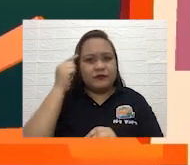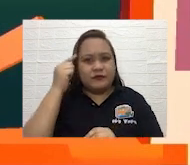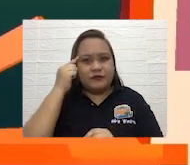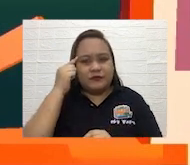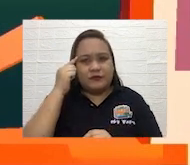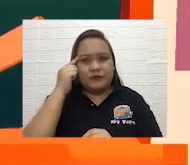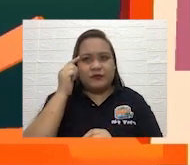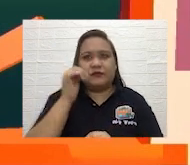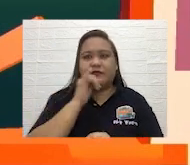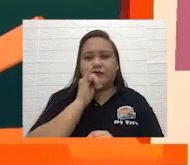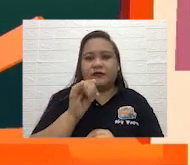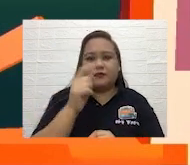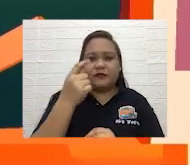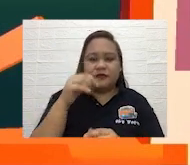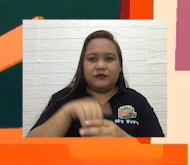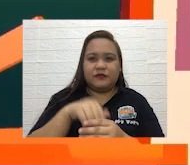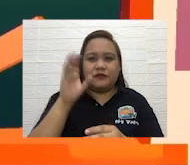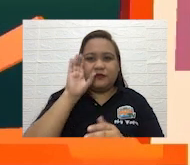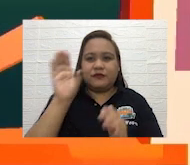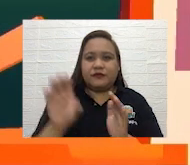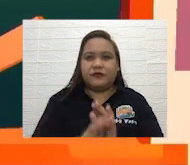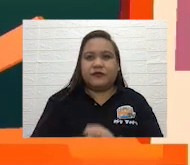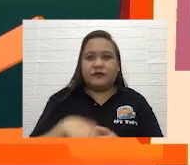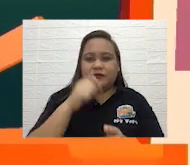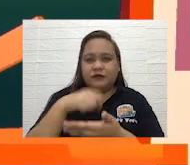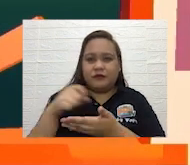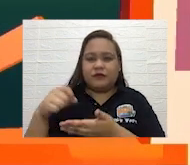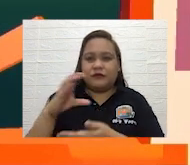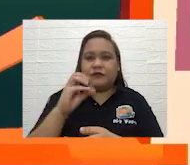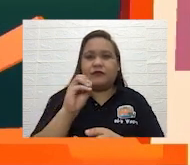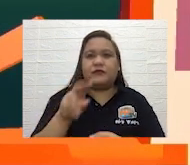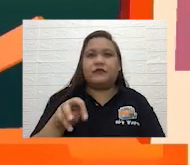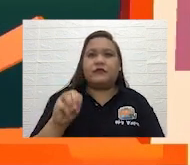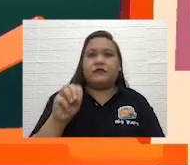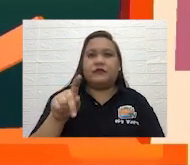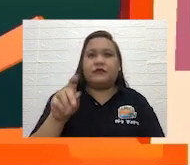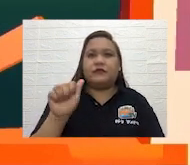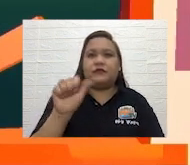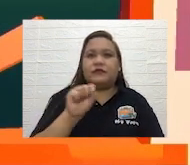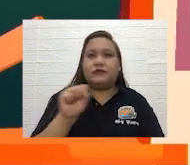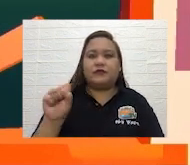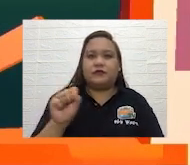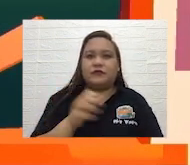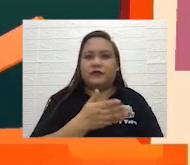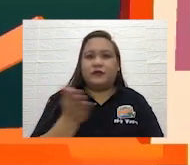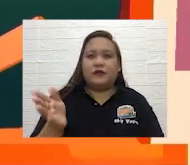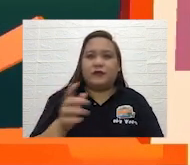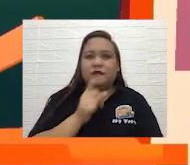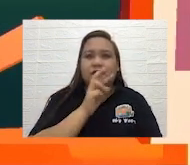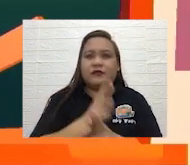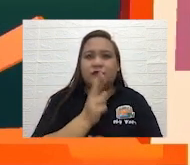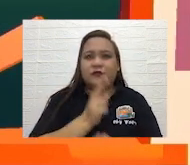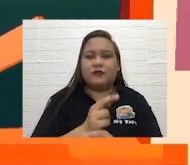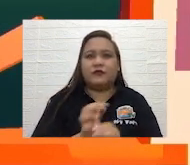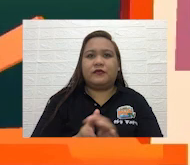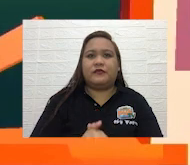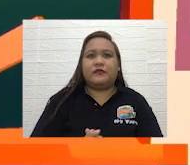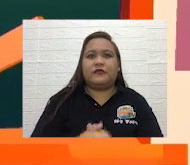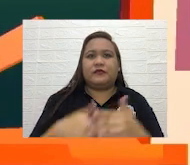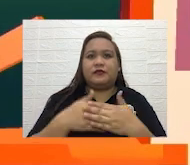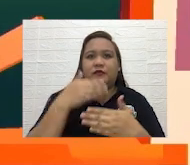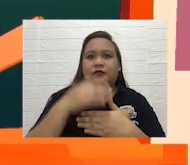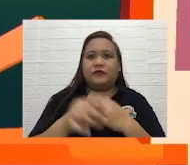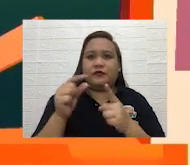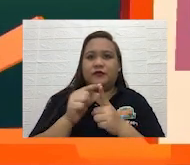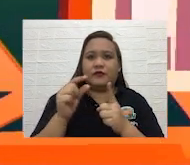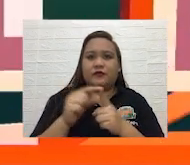What do you think this one is? If you wrote compass, then you are right. Very good. Next